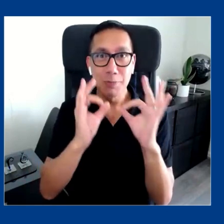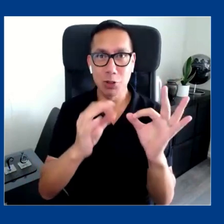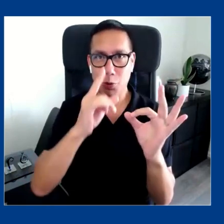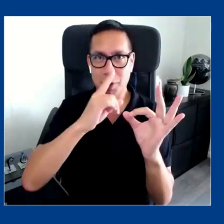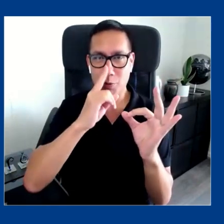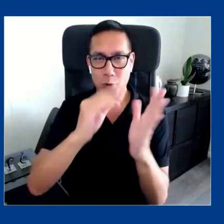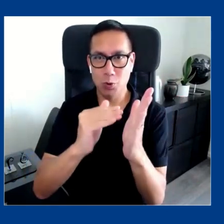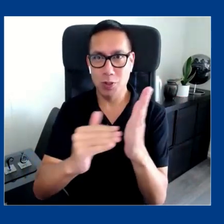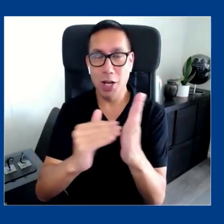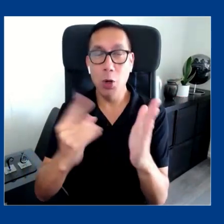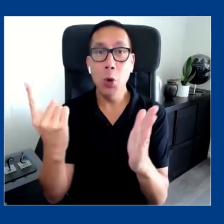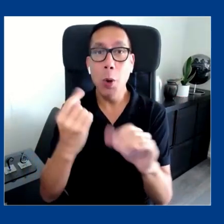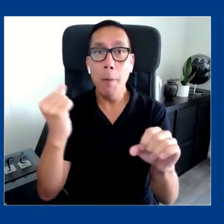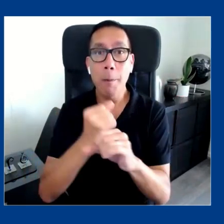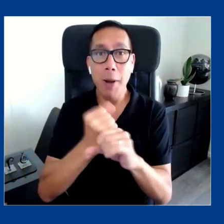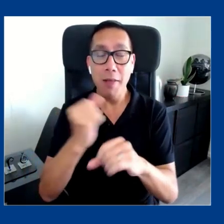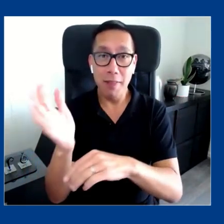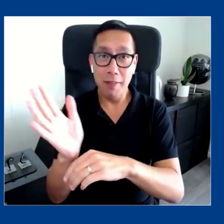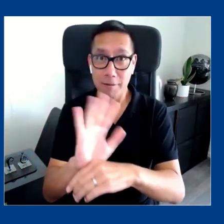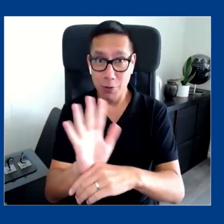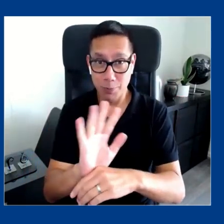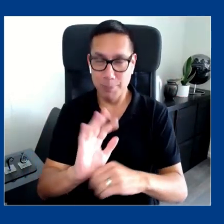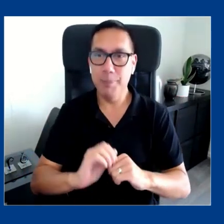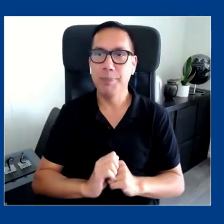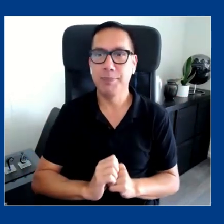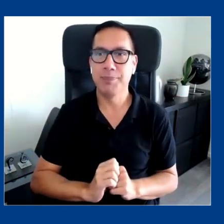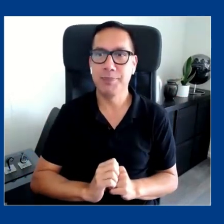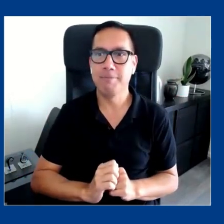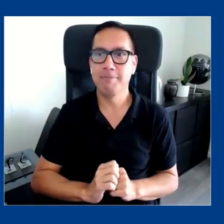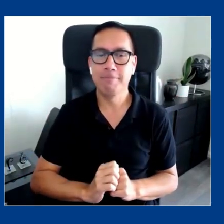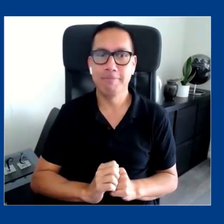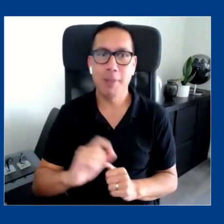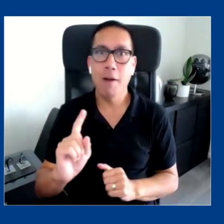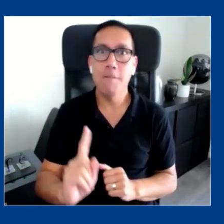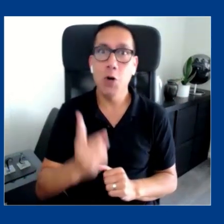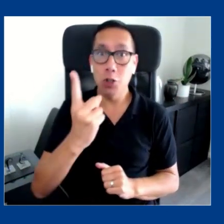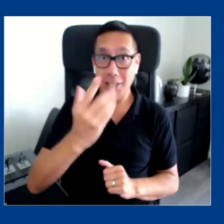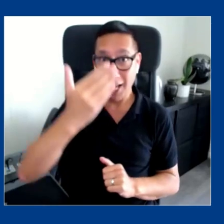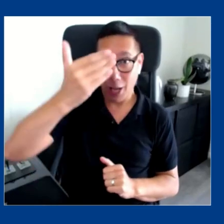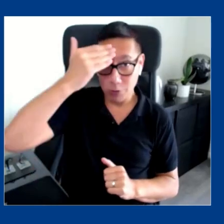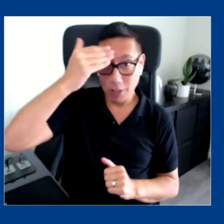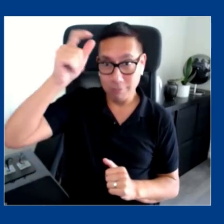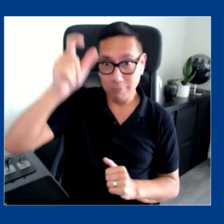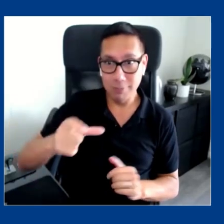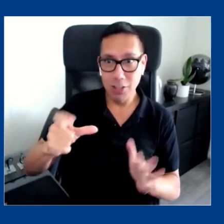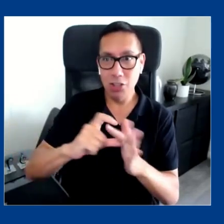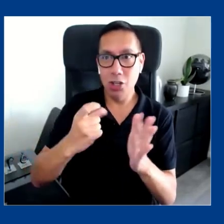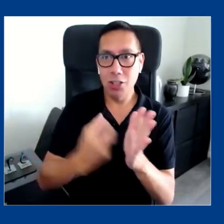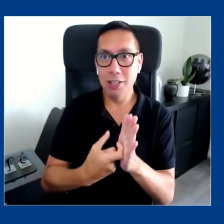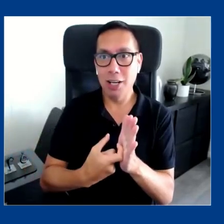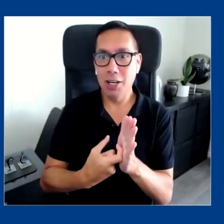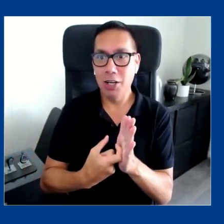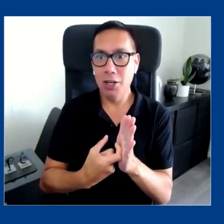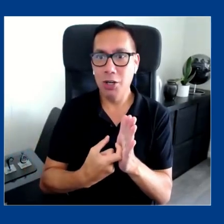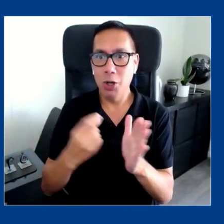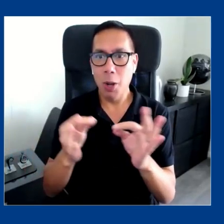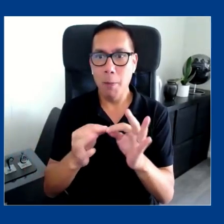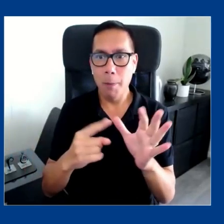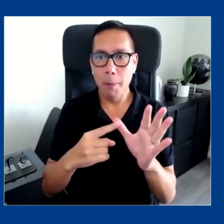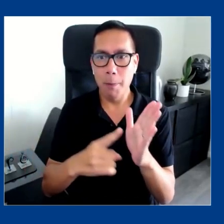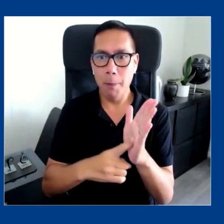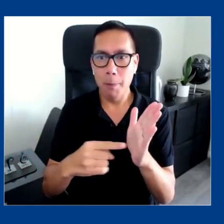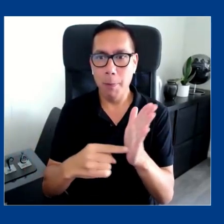film. Let me start with the elder first, Dr. Balthasar Kehi. He